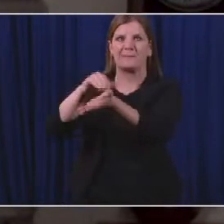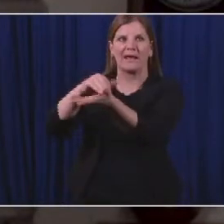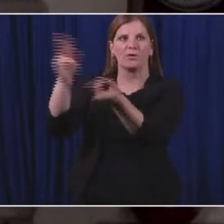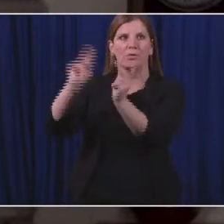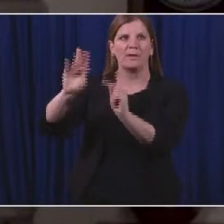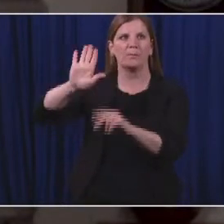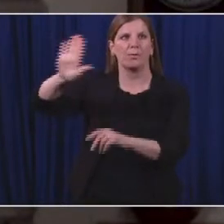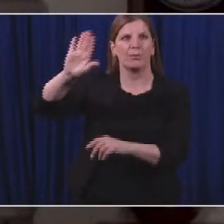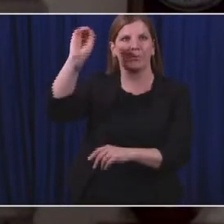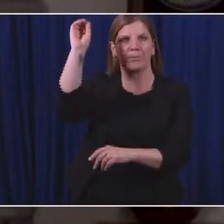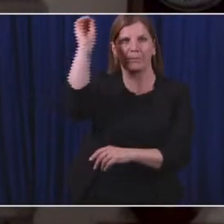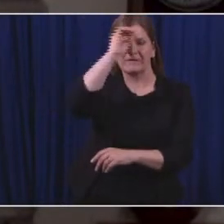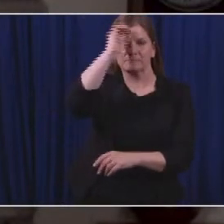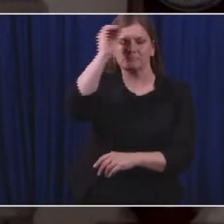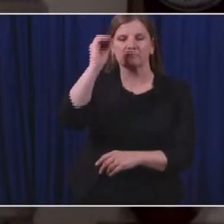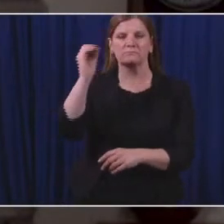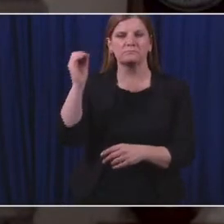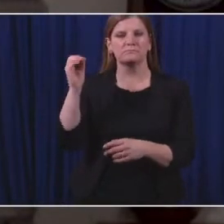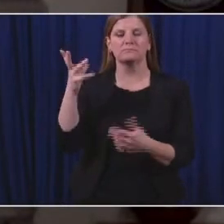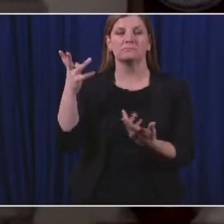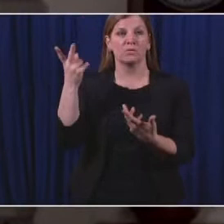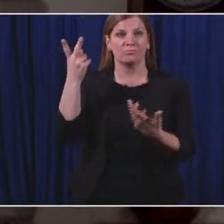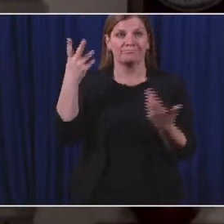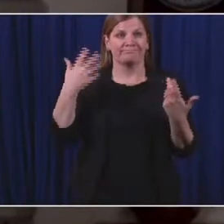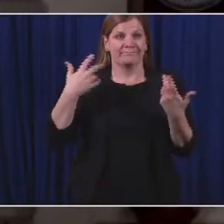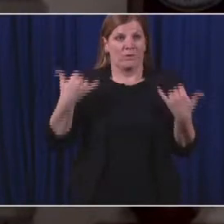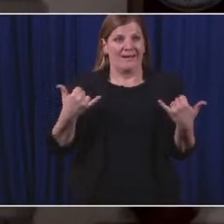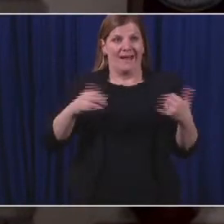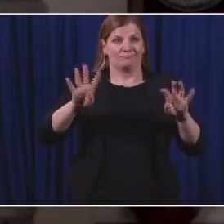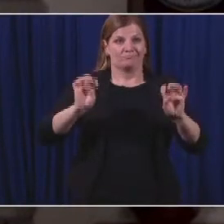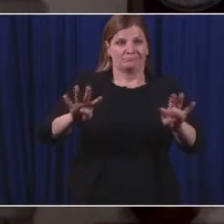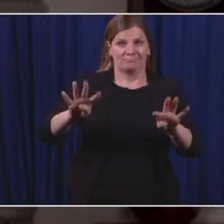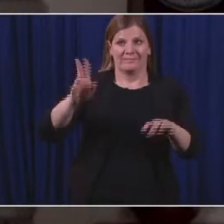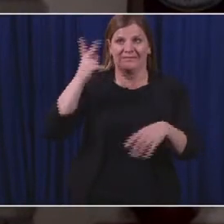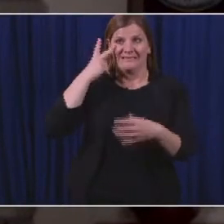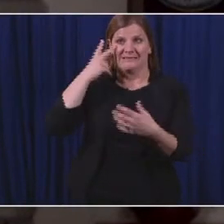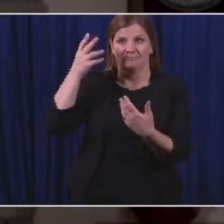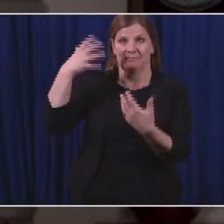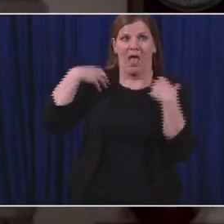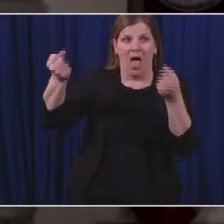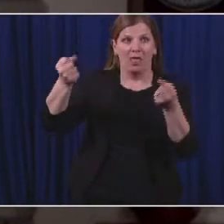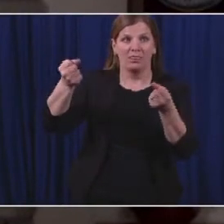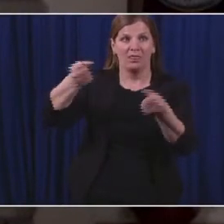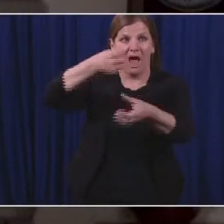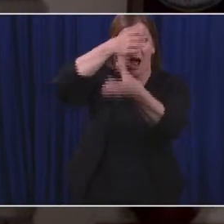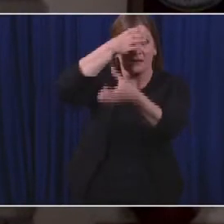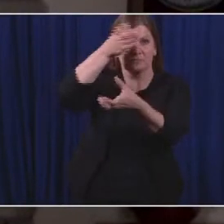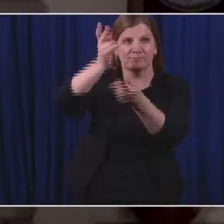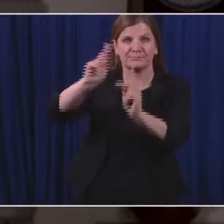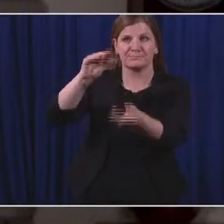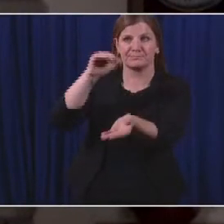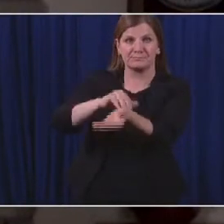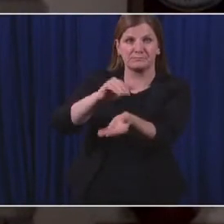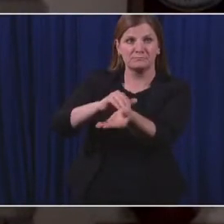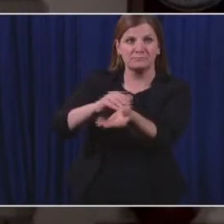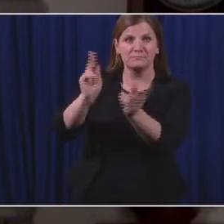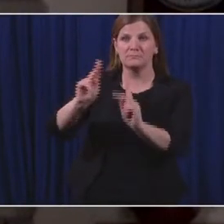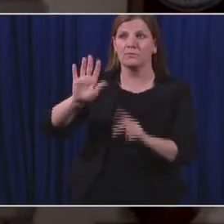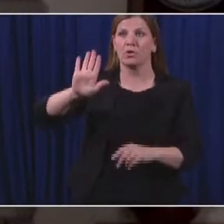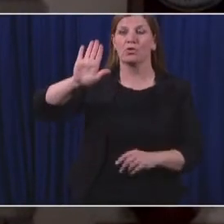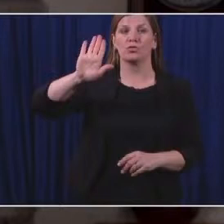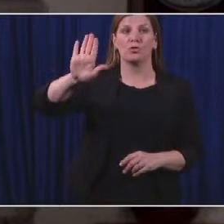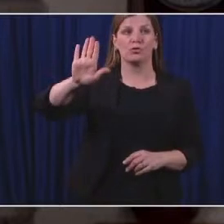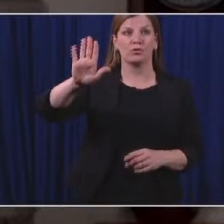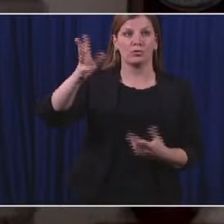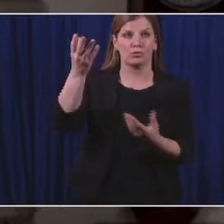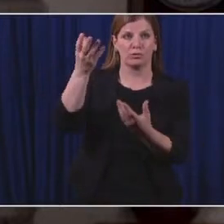the information that the medical community will have and the health experts will have will be more than there is now. And so we're going to